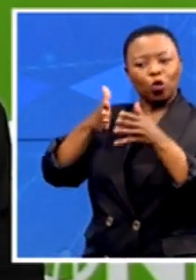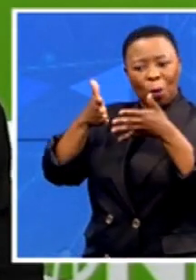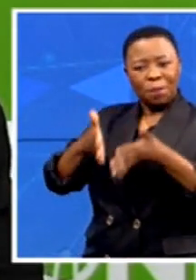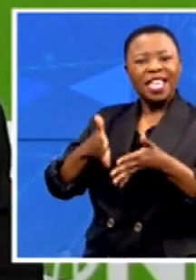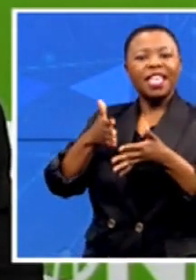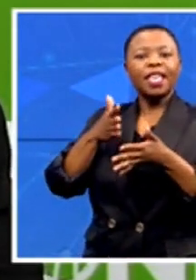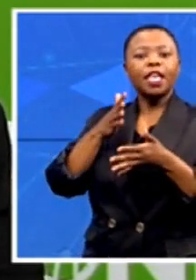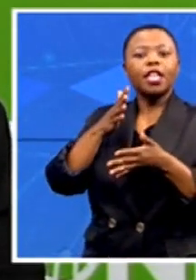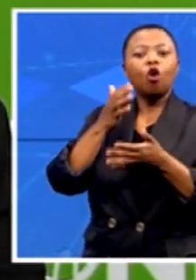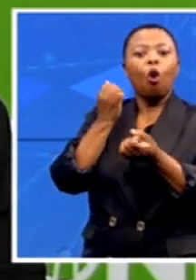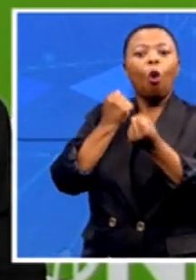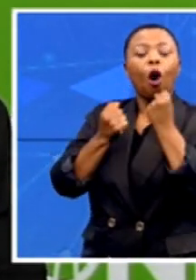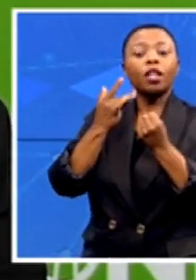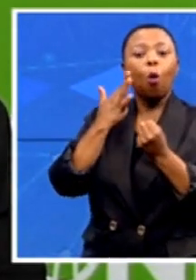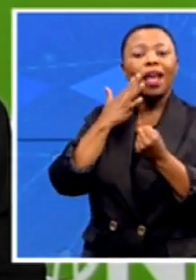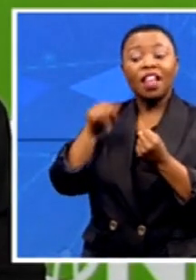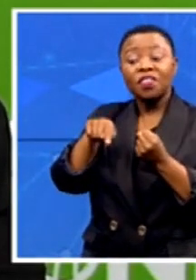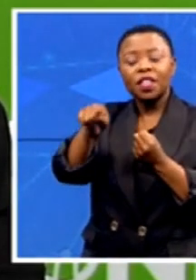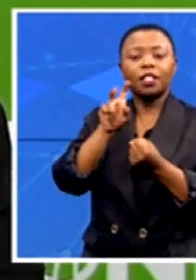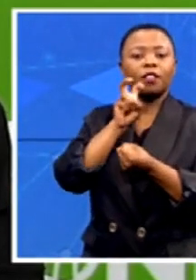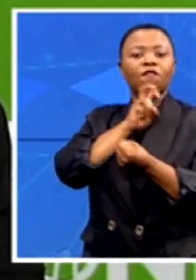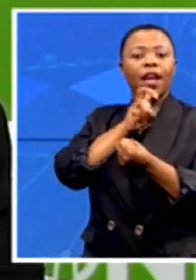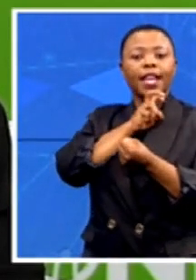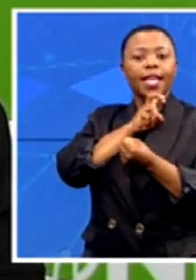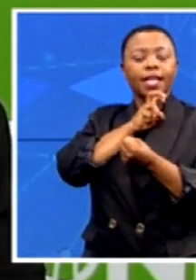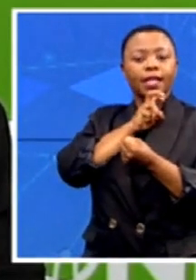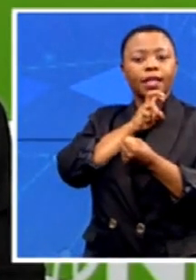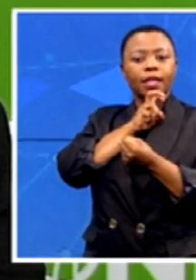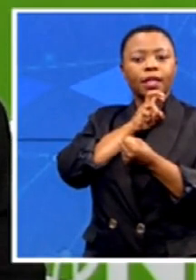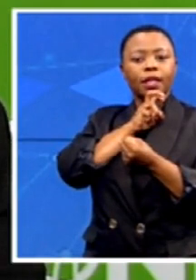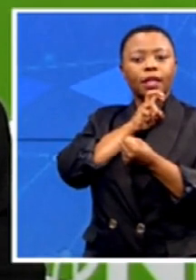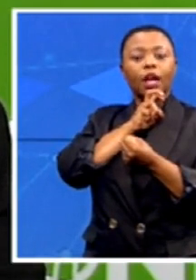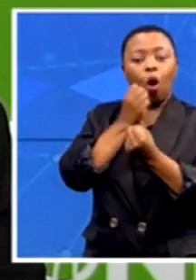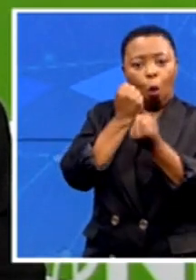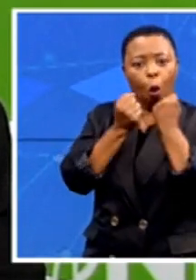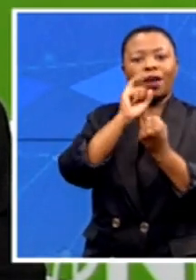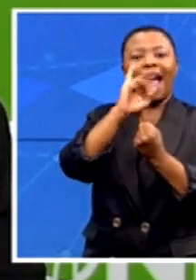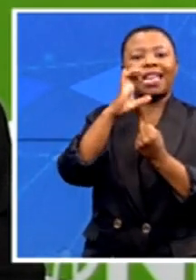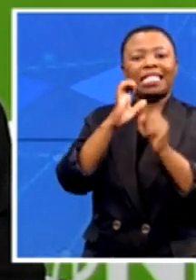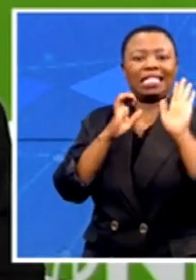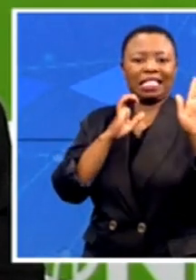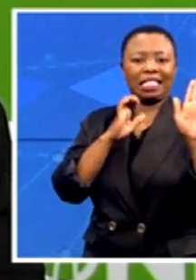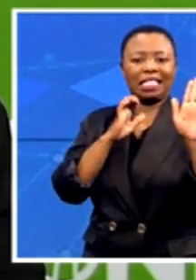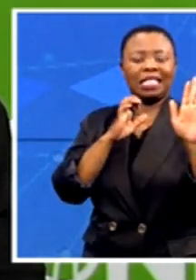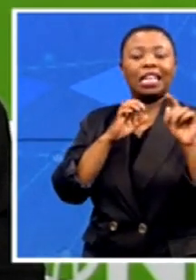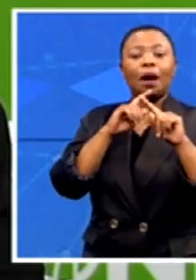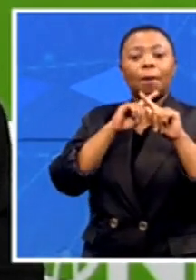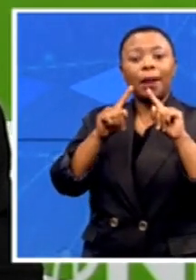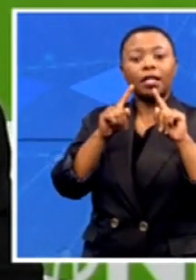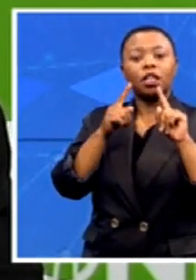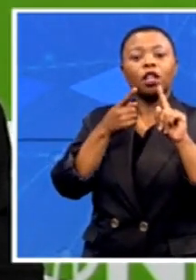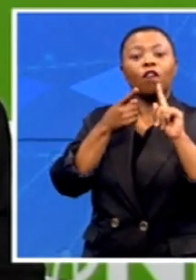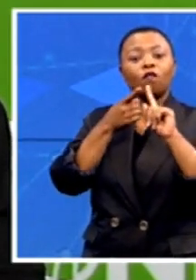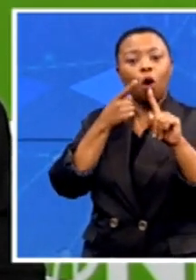before the Electoral Court. But that is all subject to the directions and directives of the Electoral Court that we have not